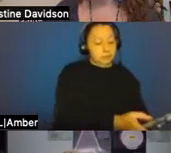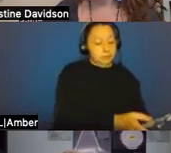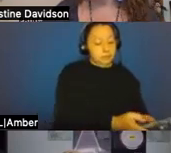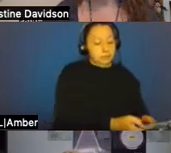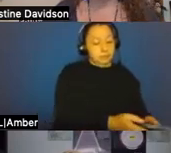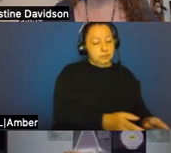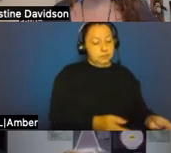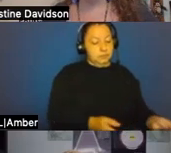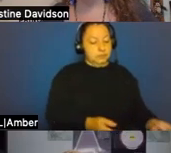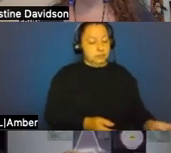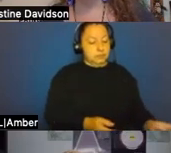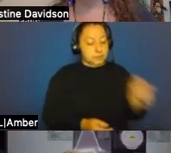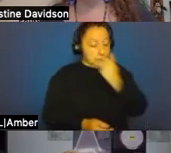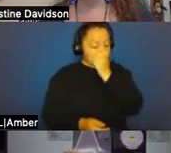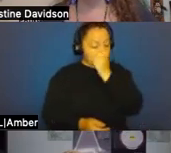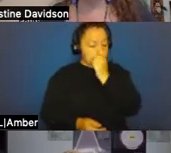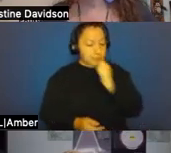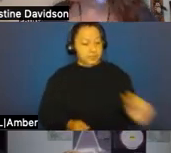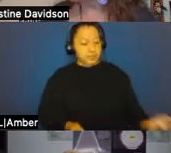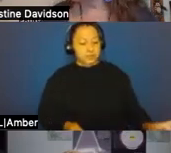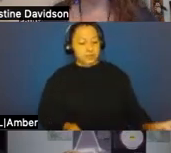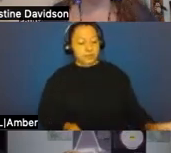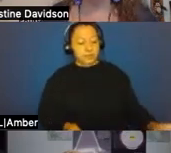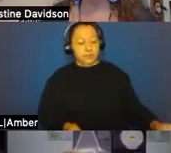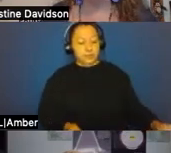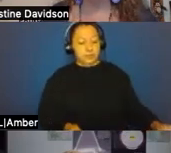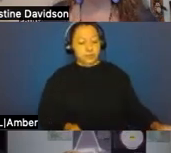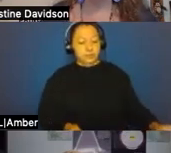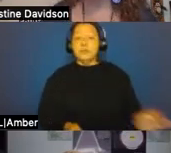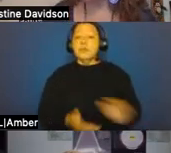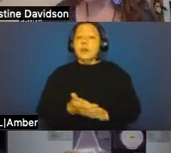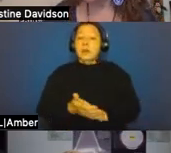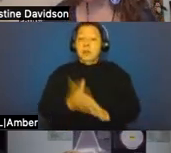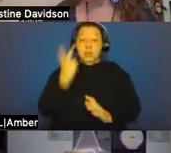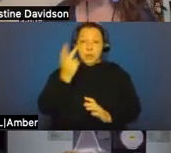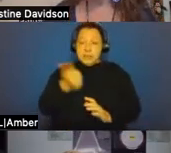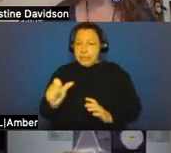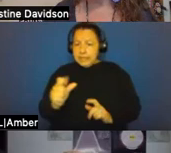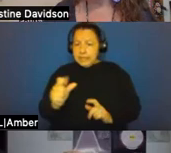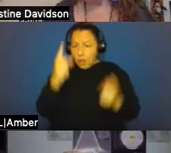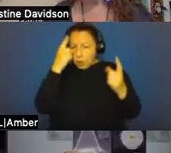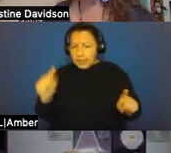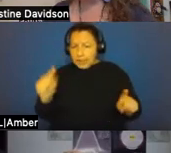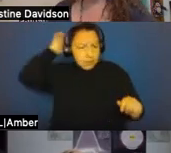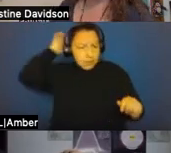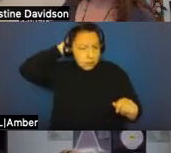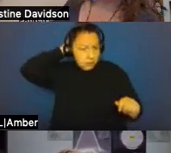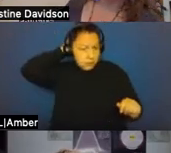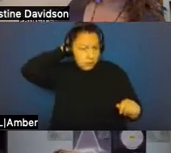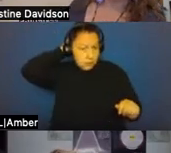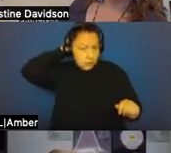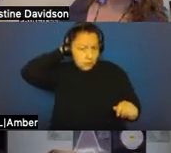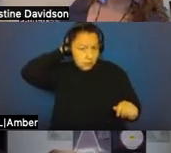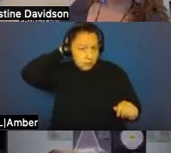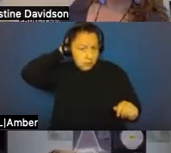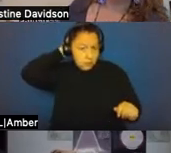Okay, did I see any agrees? Is anybody who agrees with that victims who